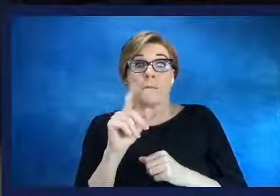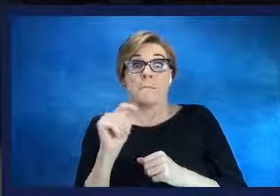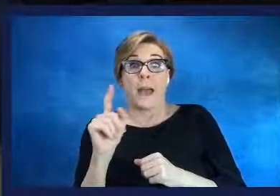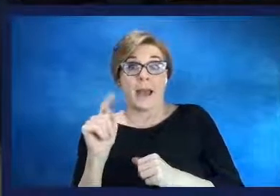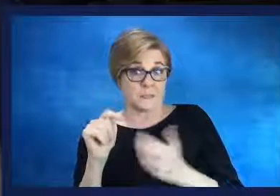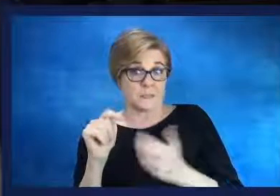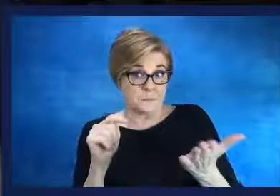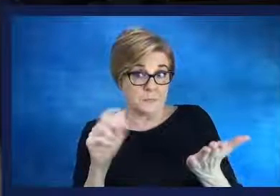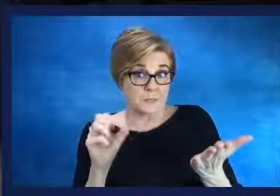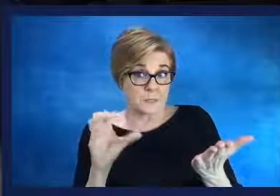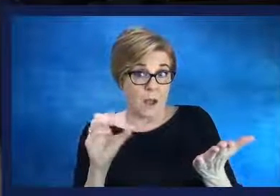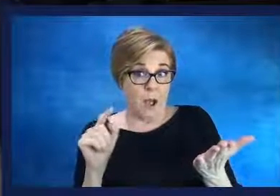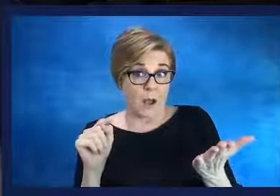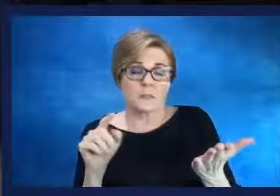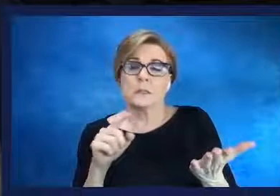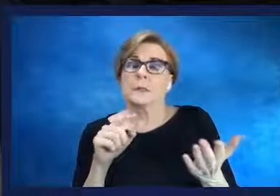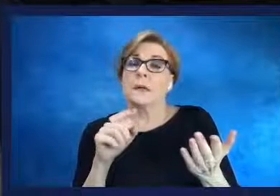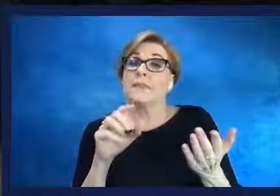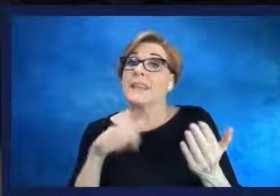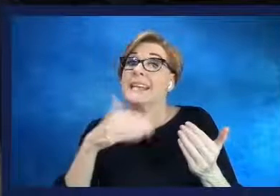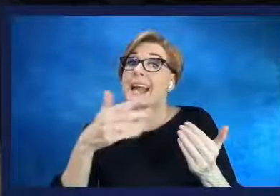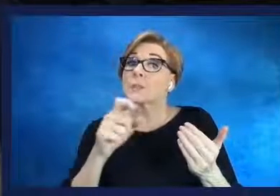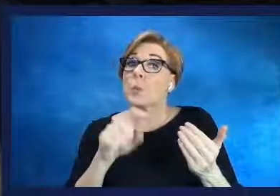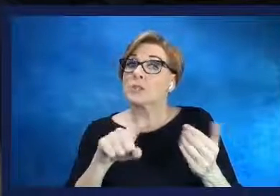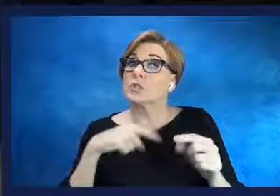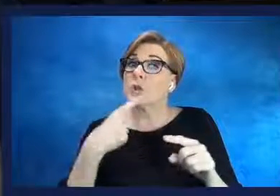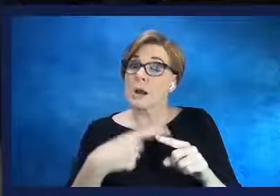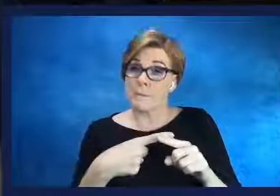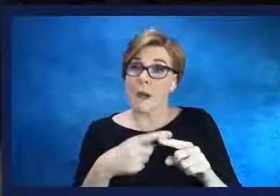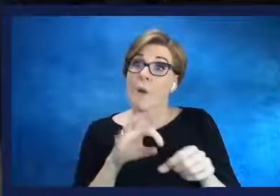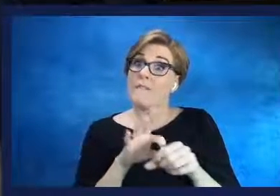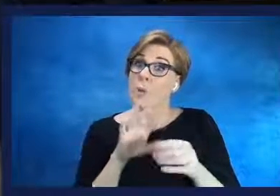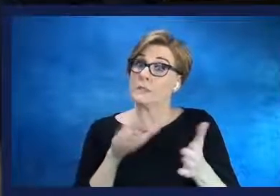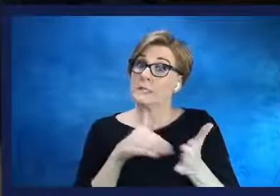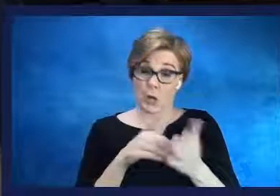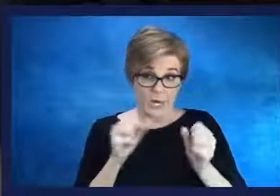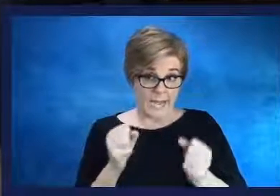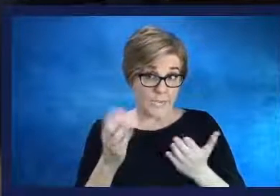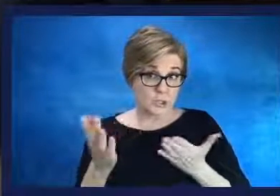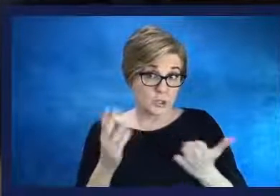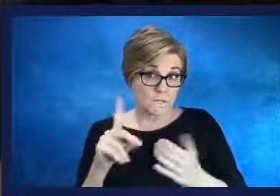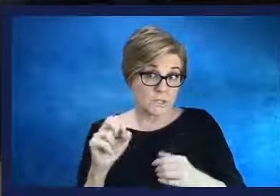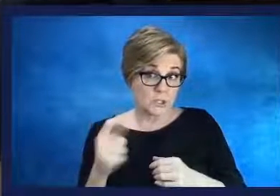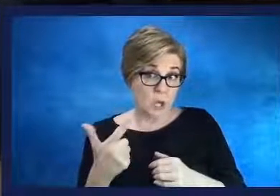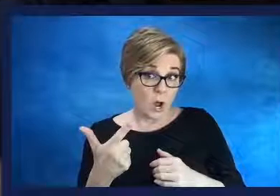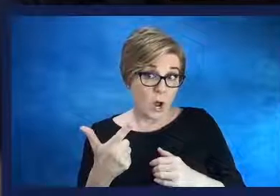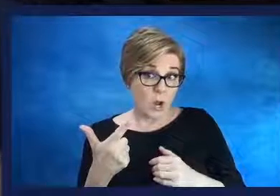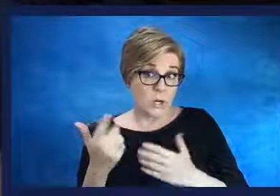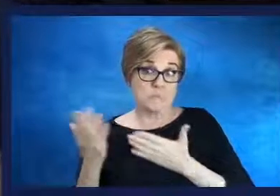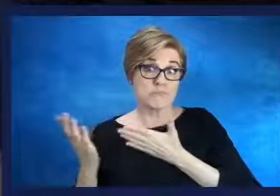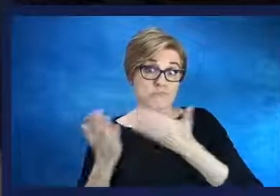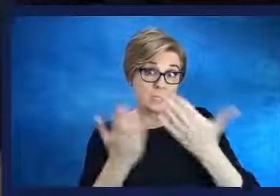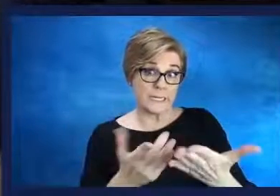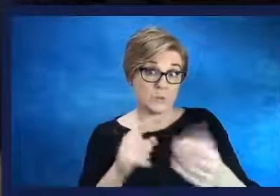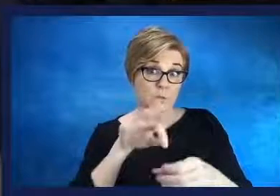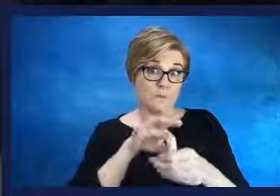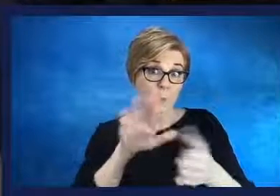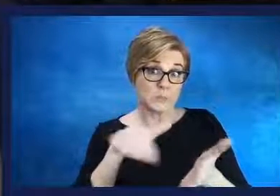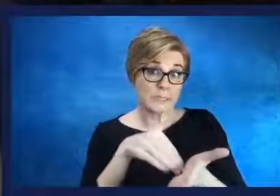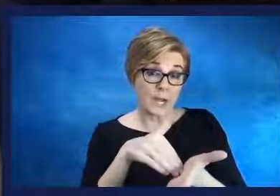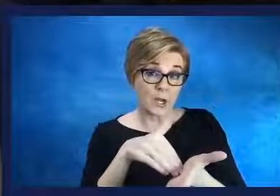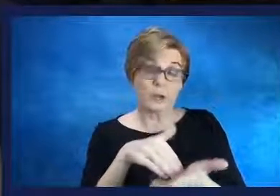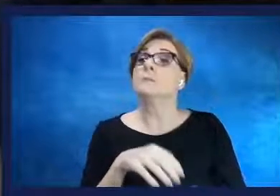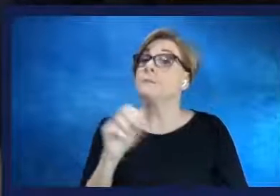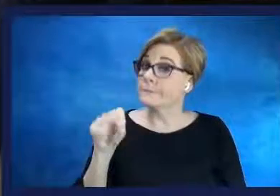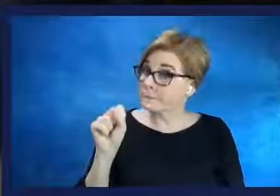center. And are service dogs allowed in a vote center? Comes from our chat. So, well, more than just service